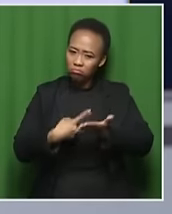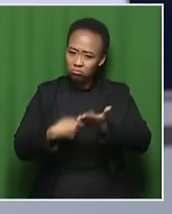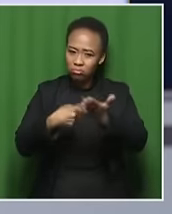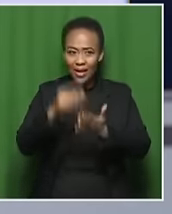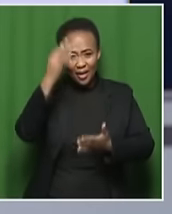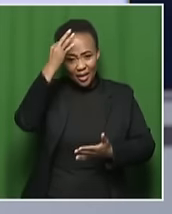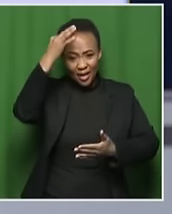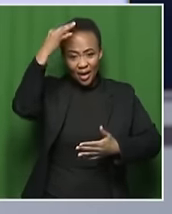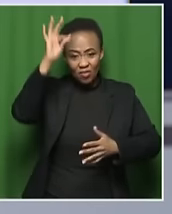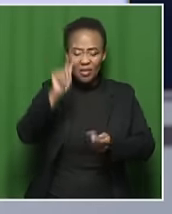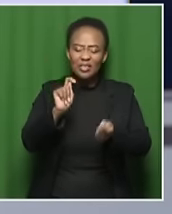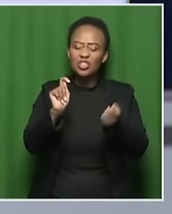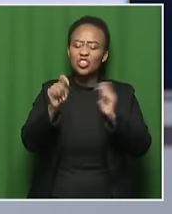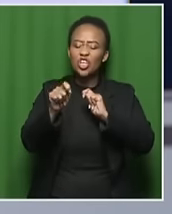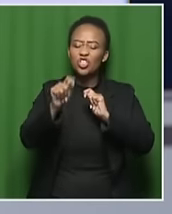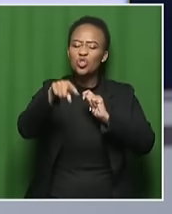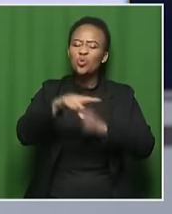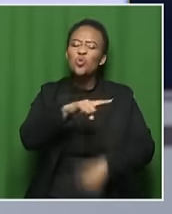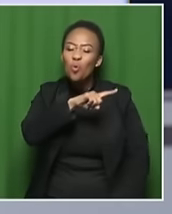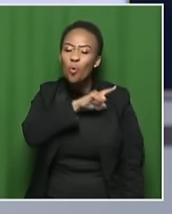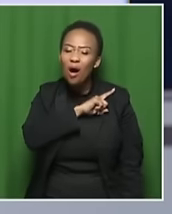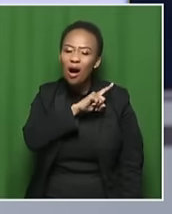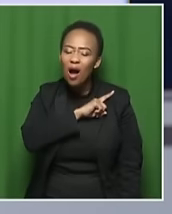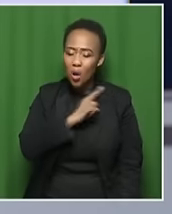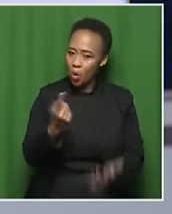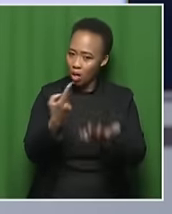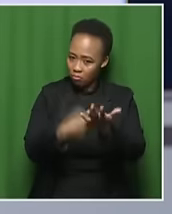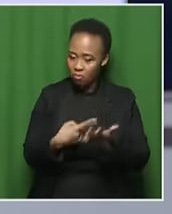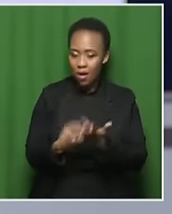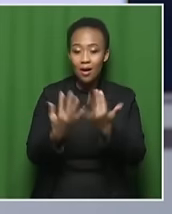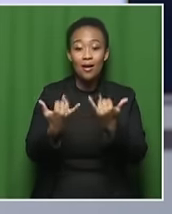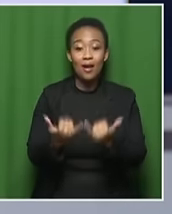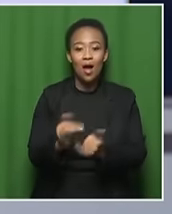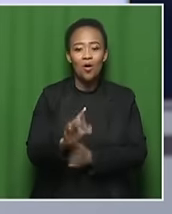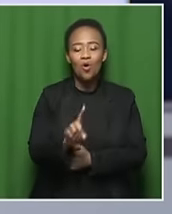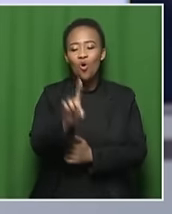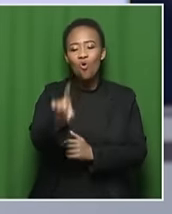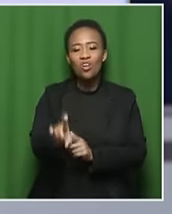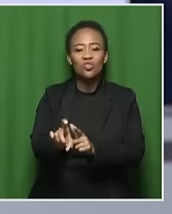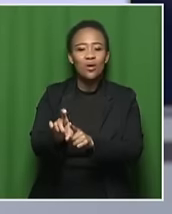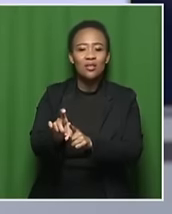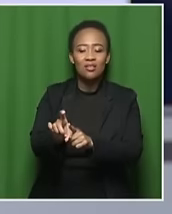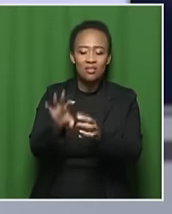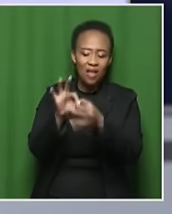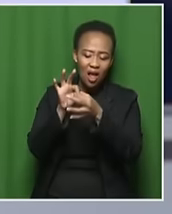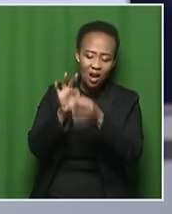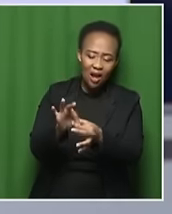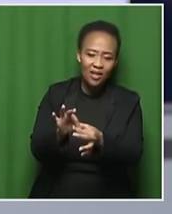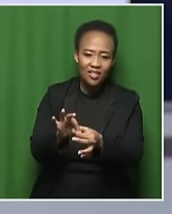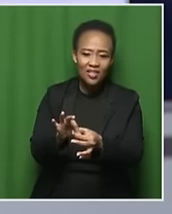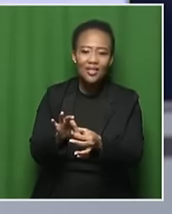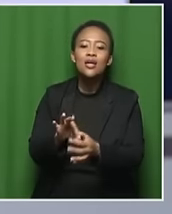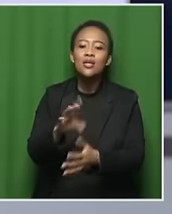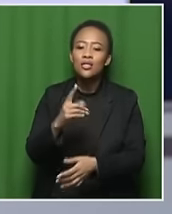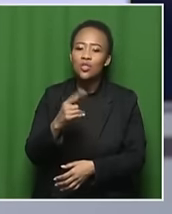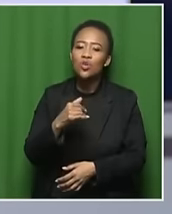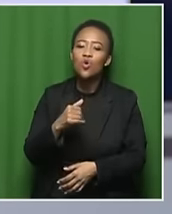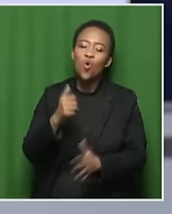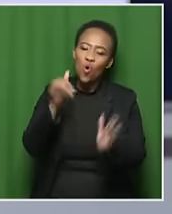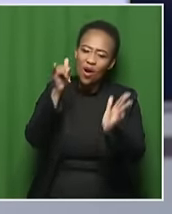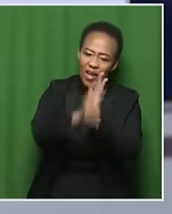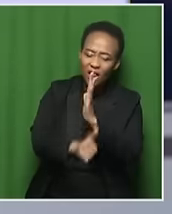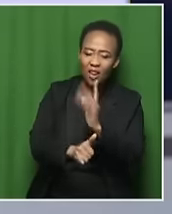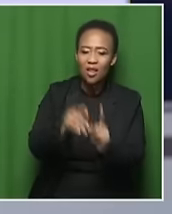Now, part of the constitution is related to death penalty. Death penalty is